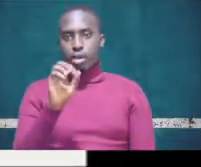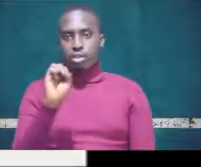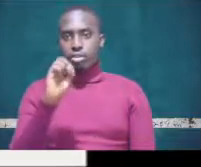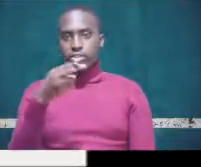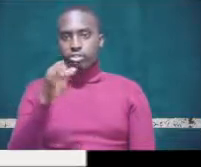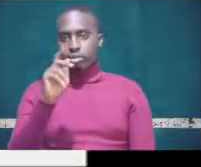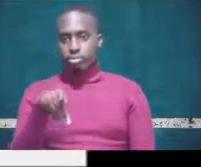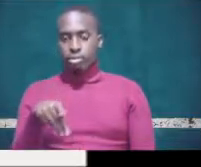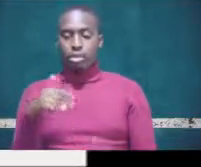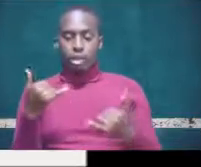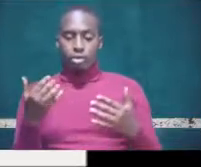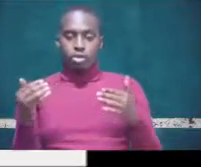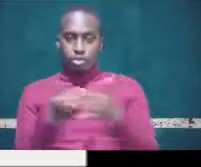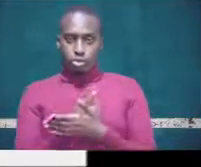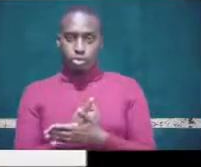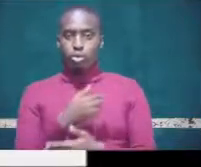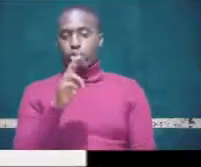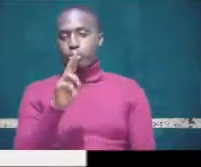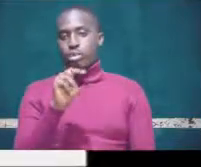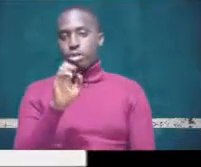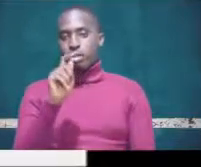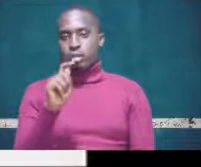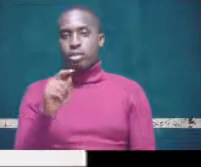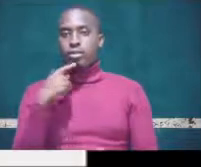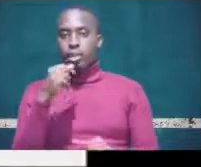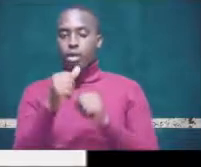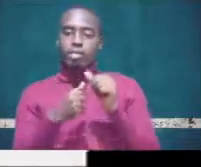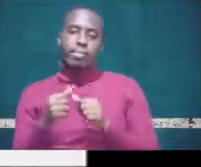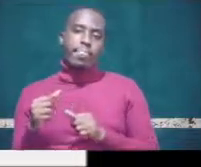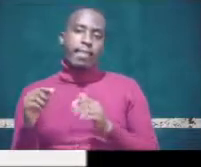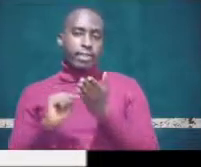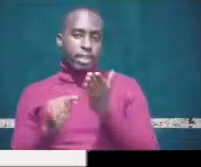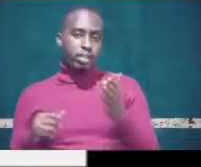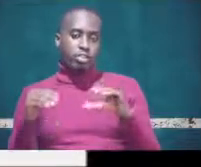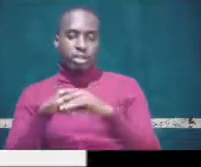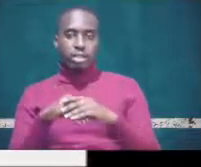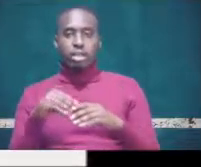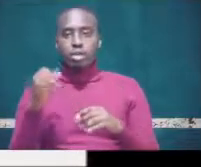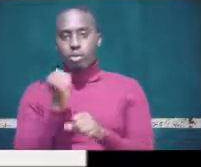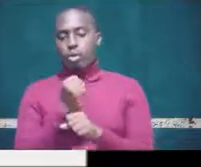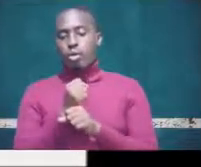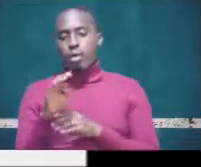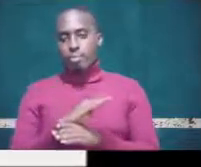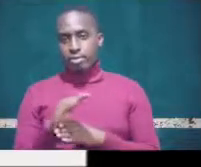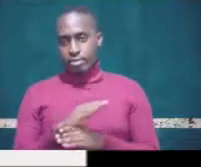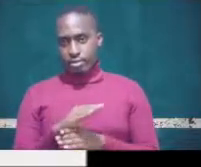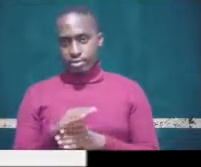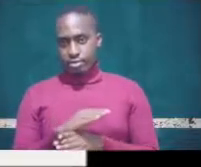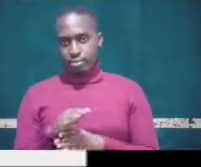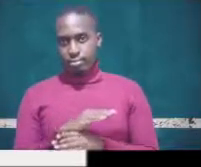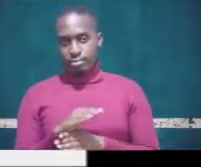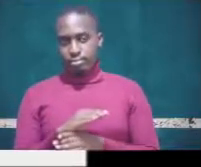is technology in business operations. Technology in business operations.